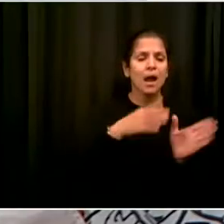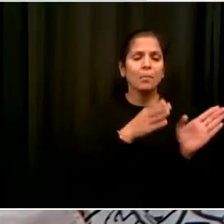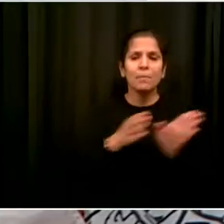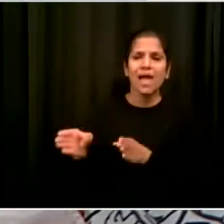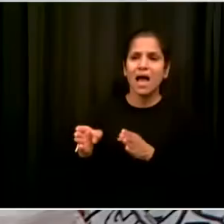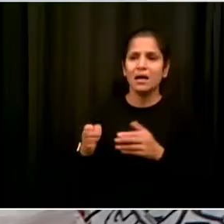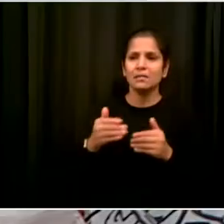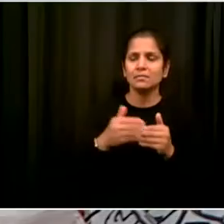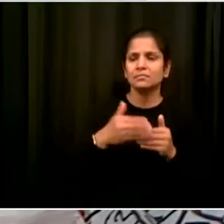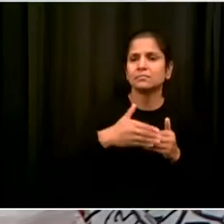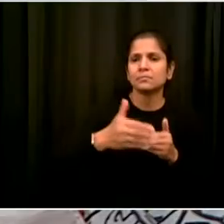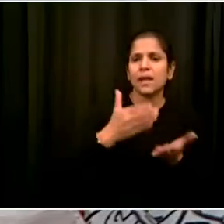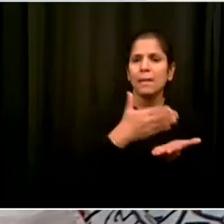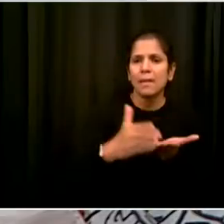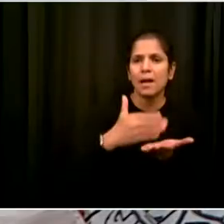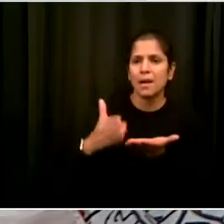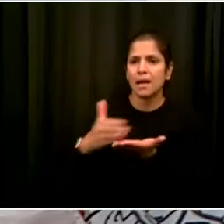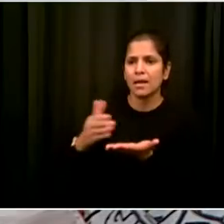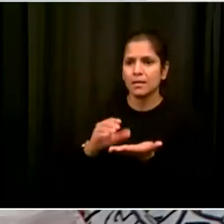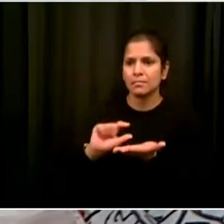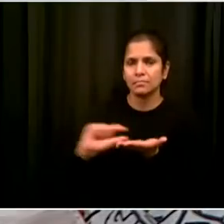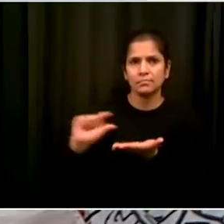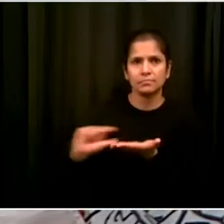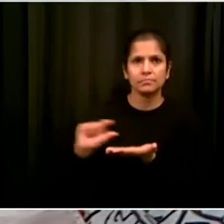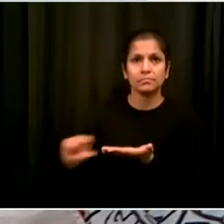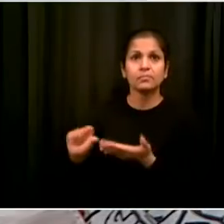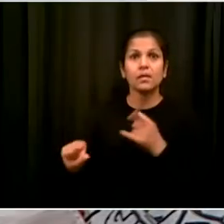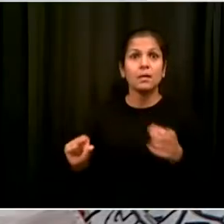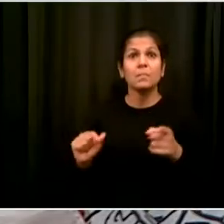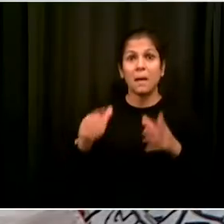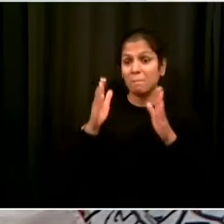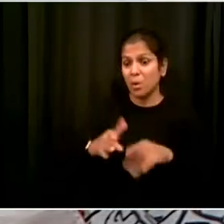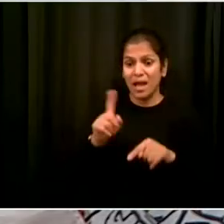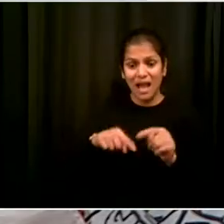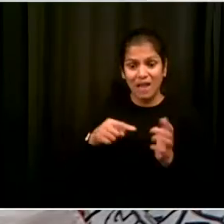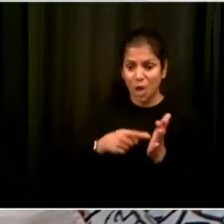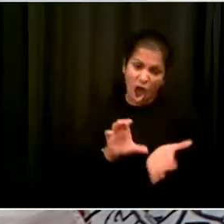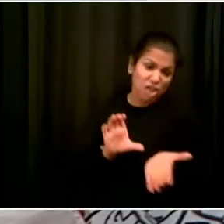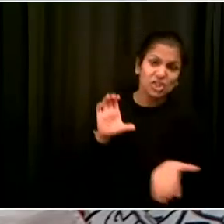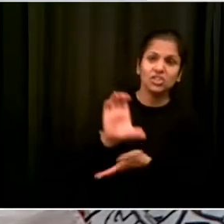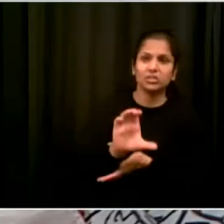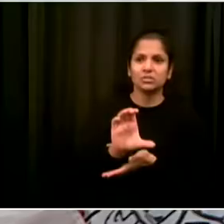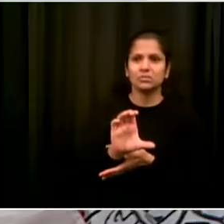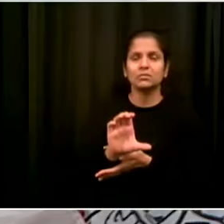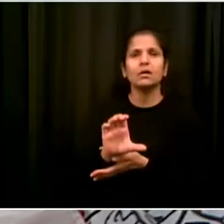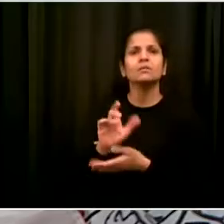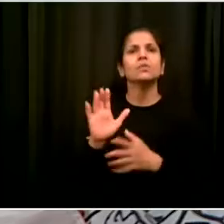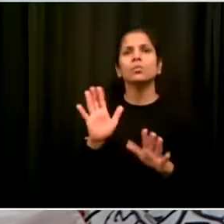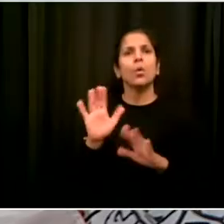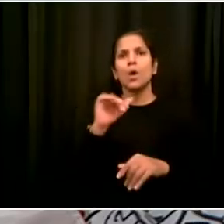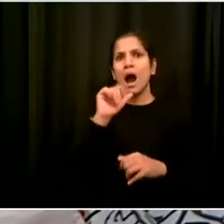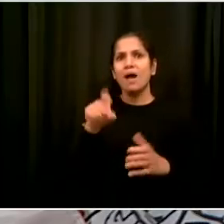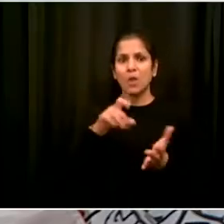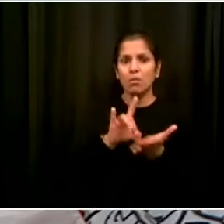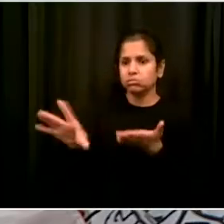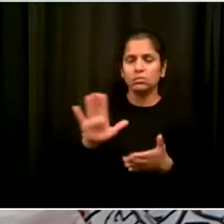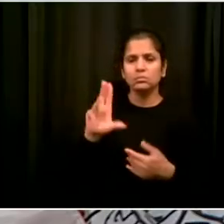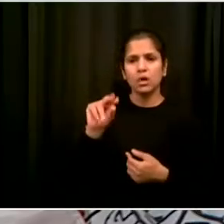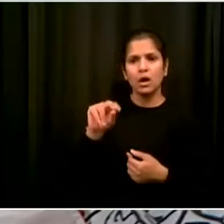they've been affected by the crisis, that they are allowed to stay in their apartment when they finally have income